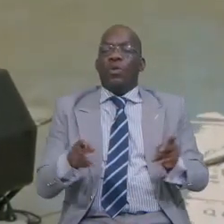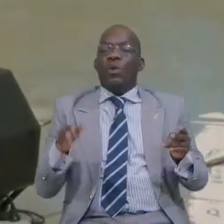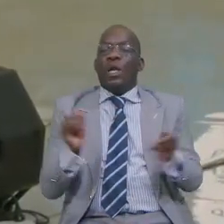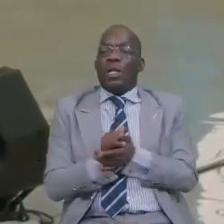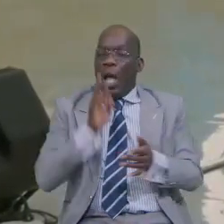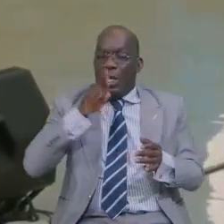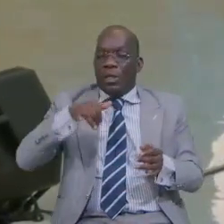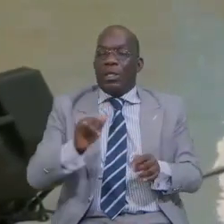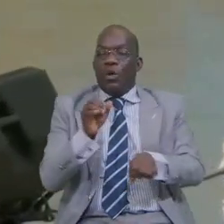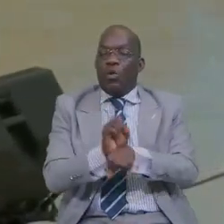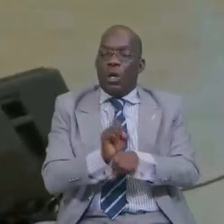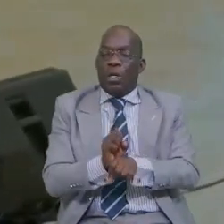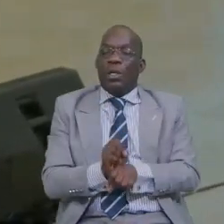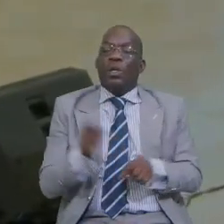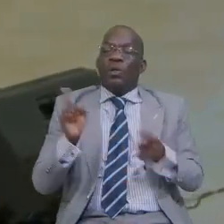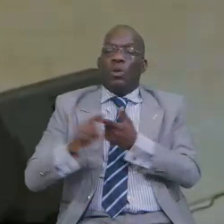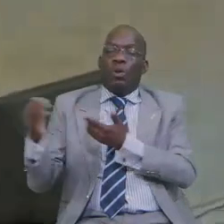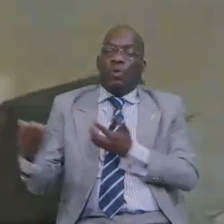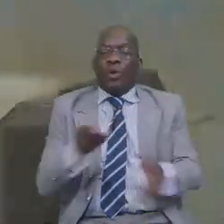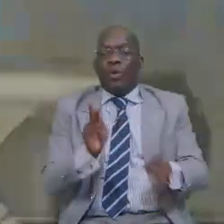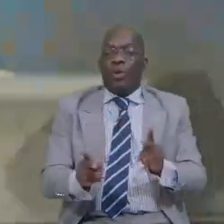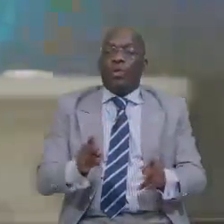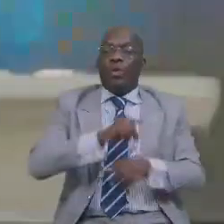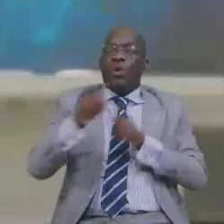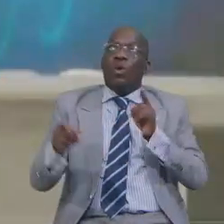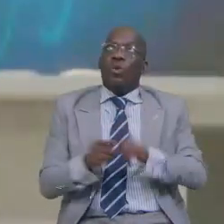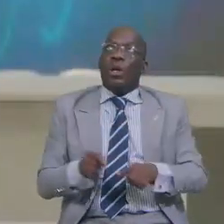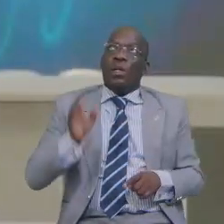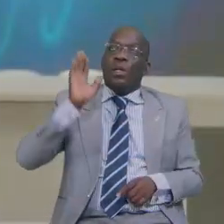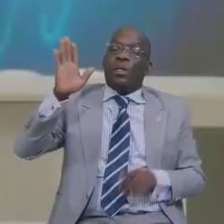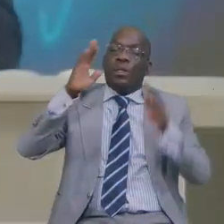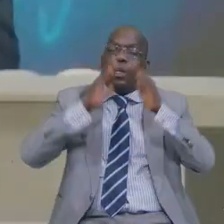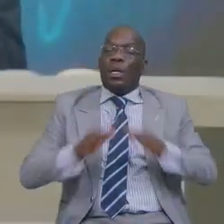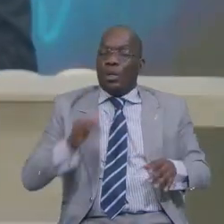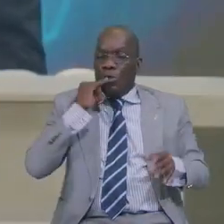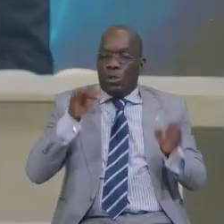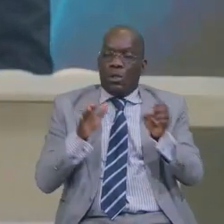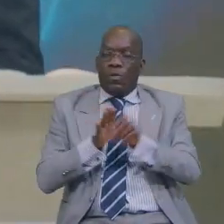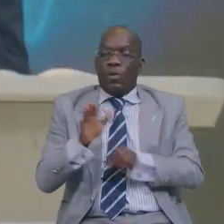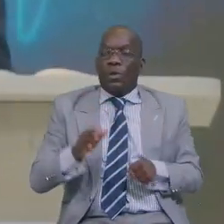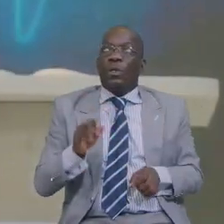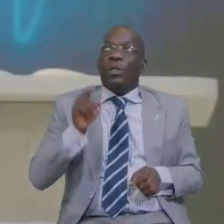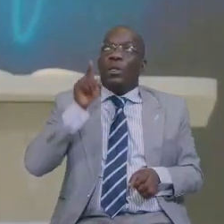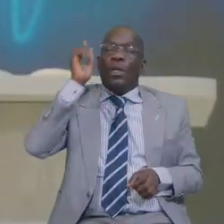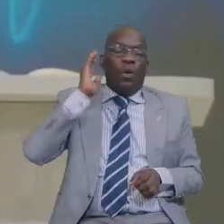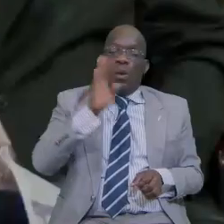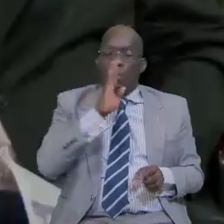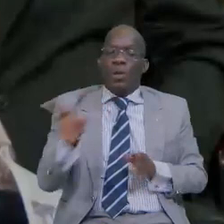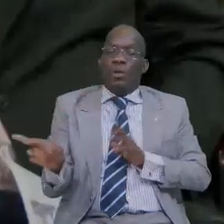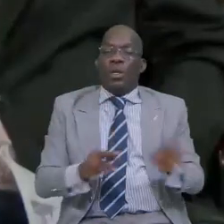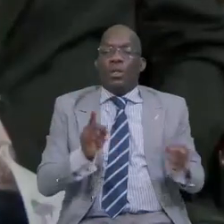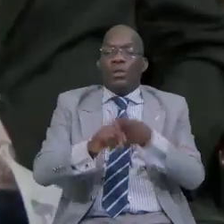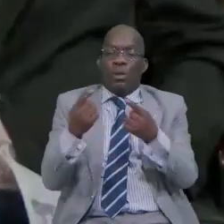And when his house is filled, then he'll be ready to come. We're looking at number three